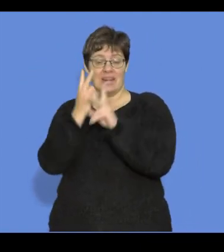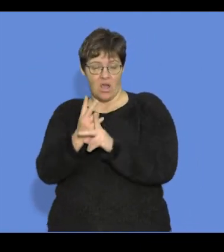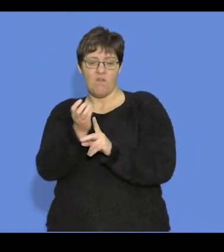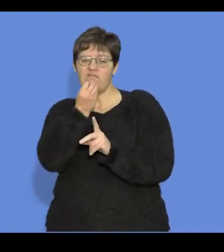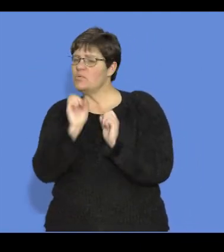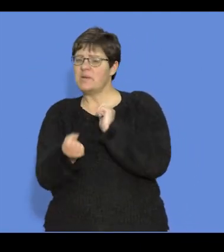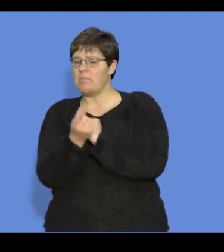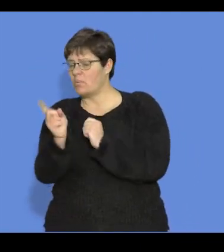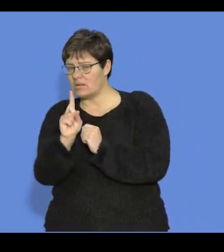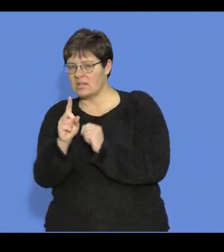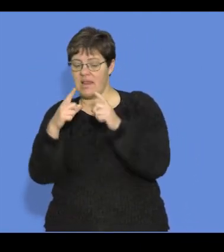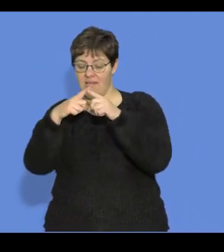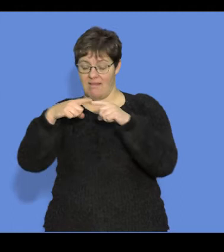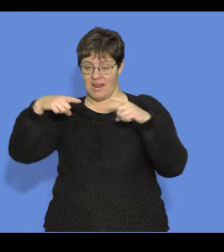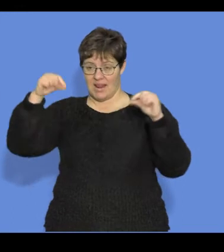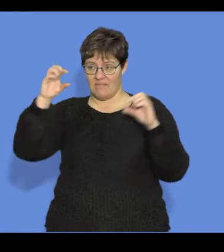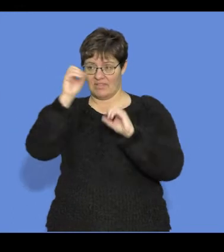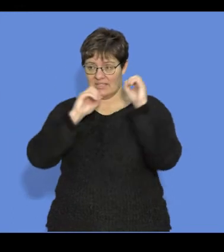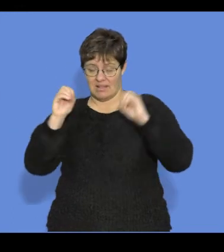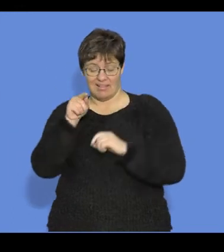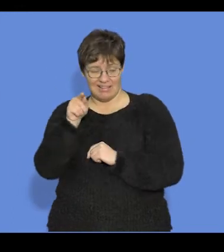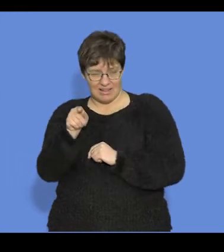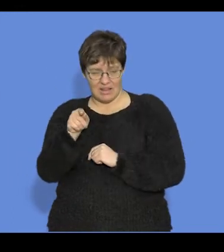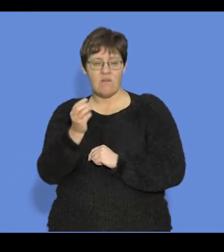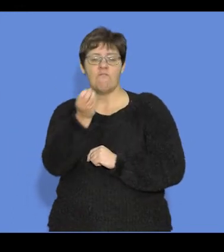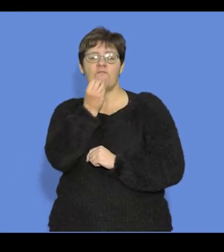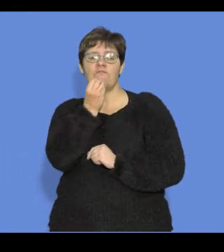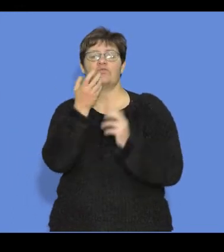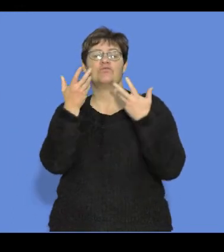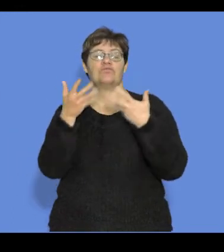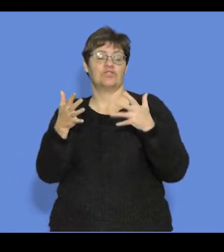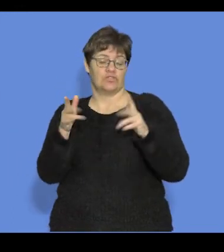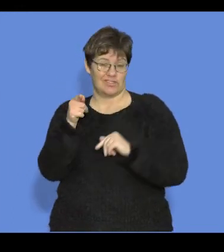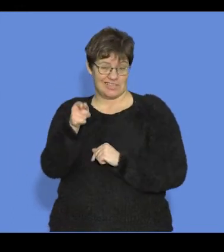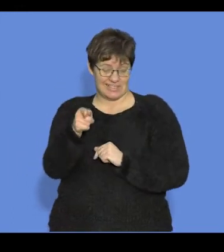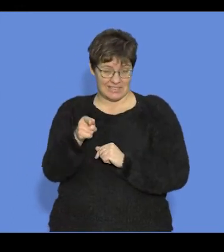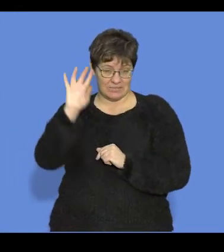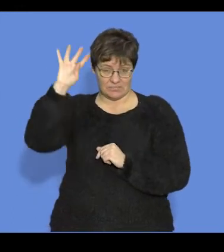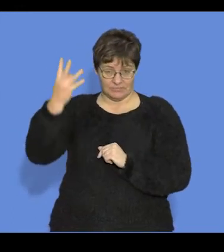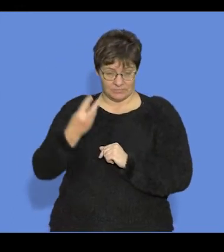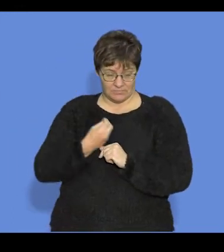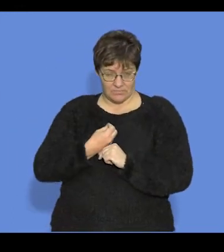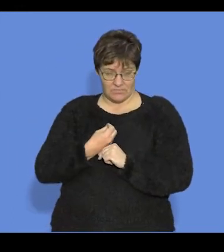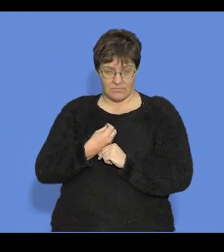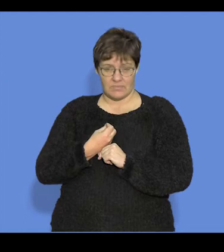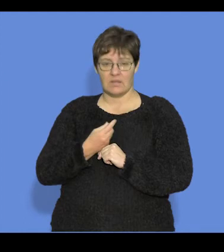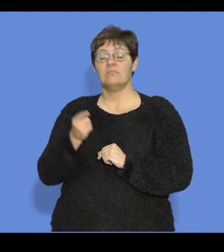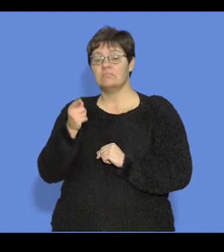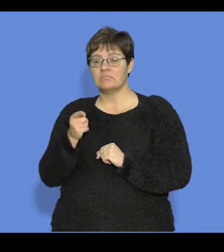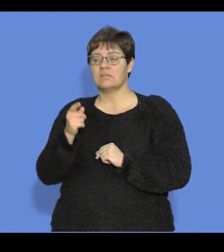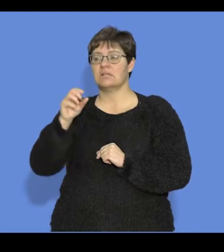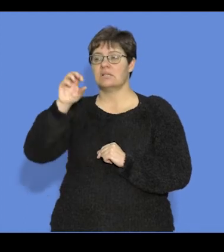leaf cell which has made food during photosynthesis, and the food it's made is sucrose.